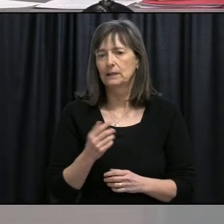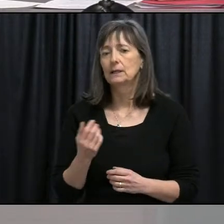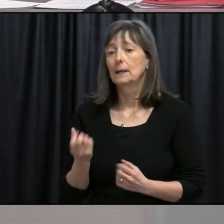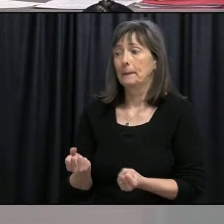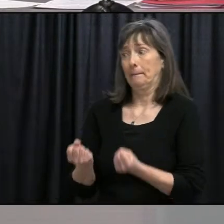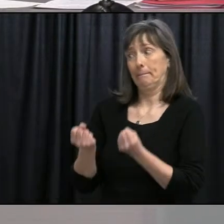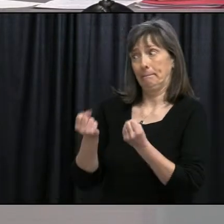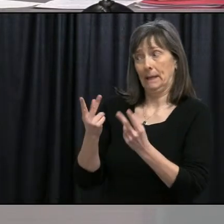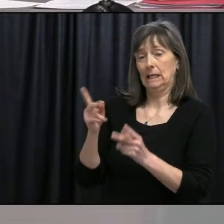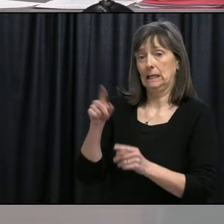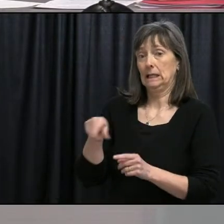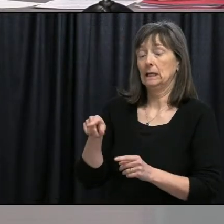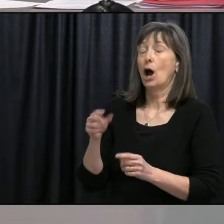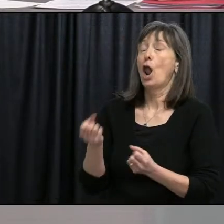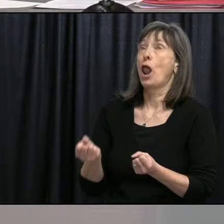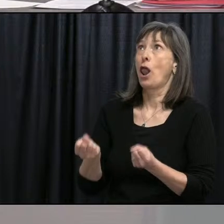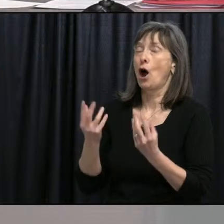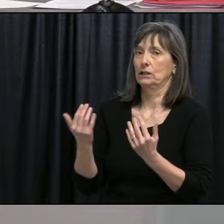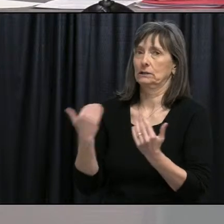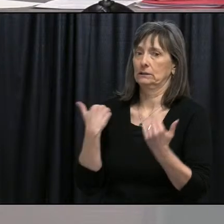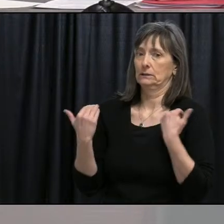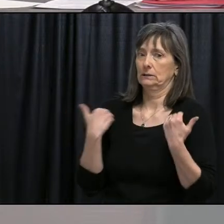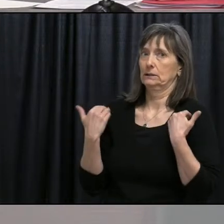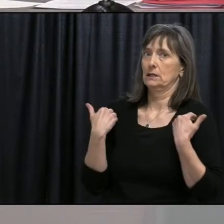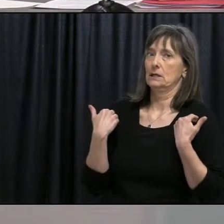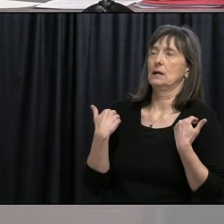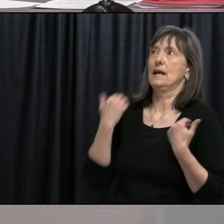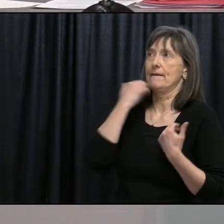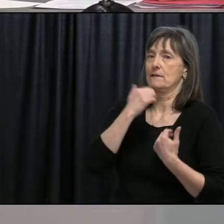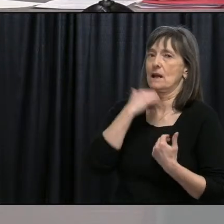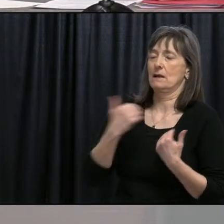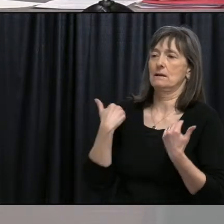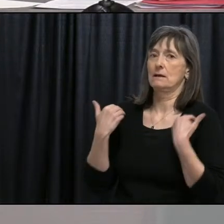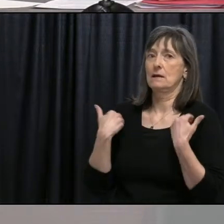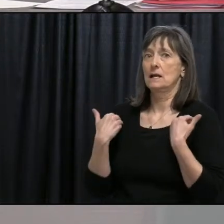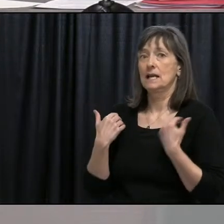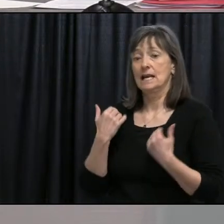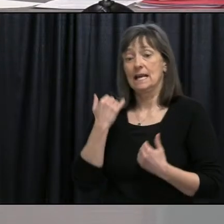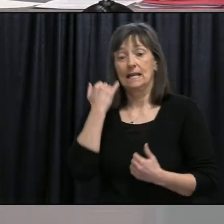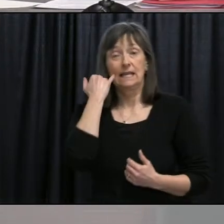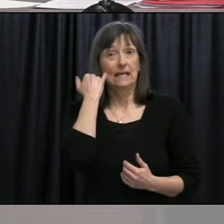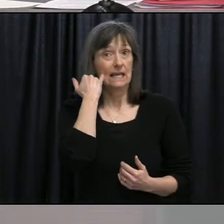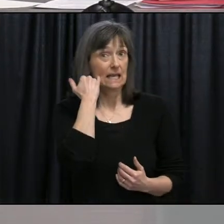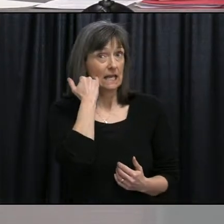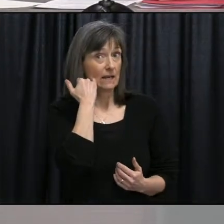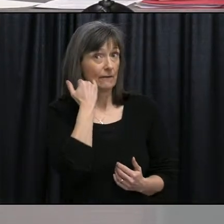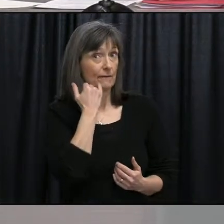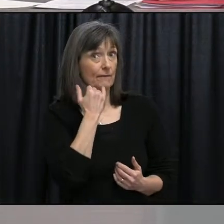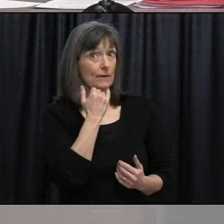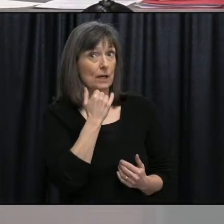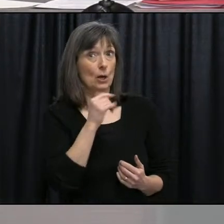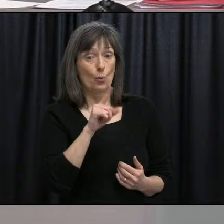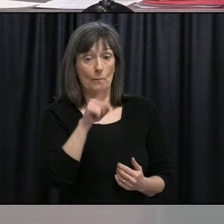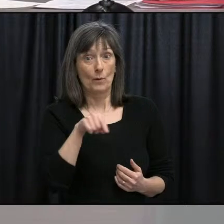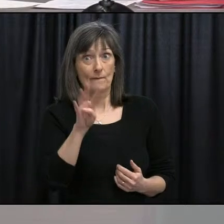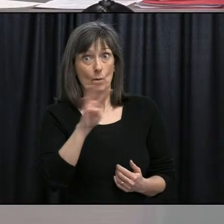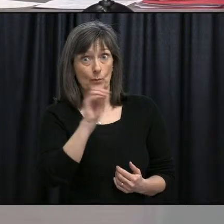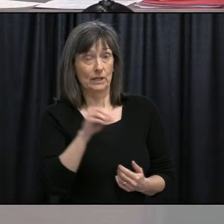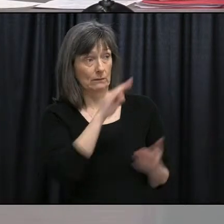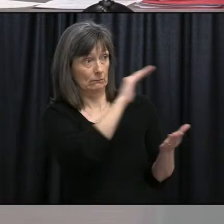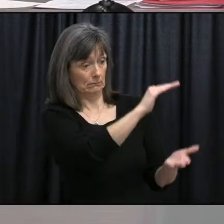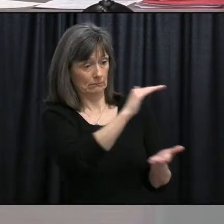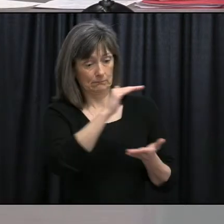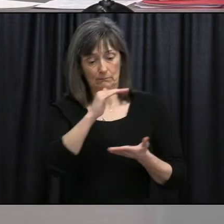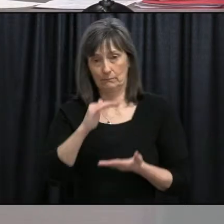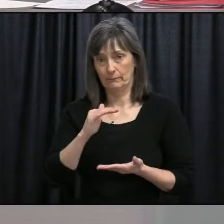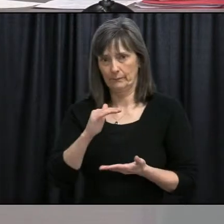asking, and I mean a lot of, I get this all the time, if we have a per capita proportion of the vaccines, why does it seem that